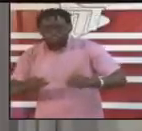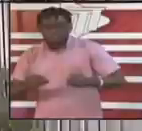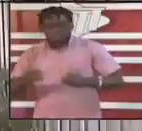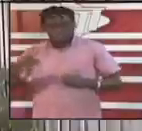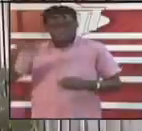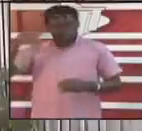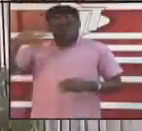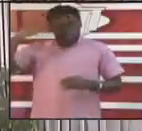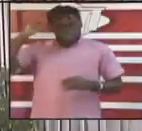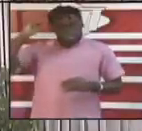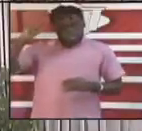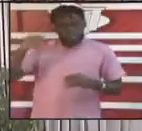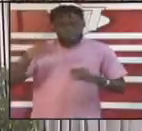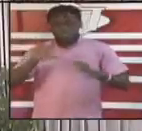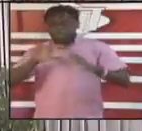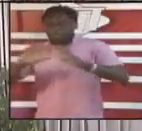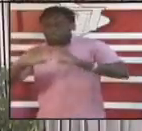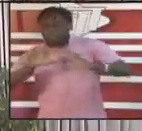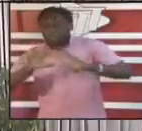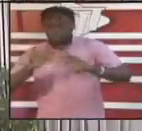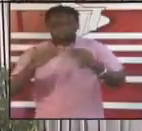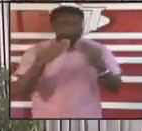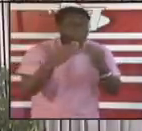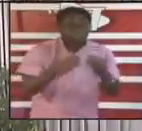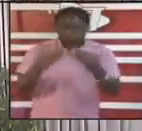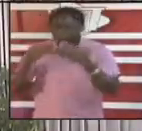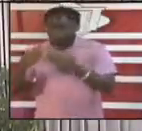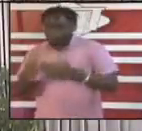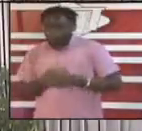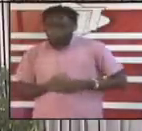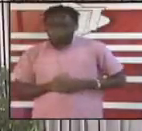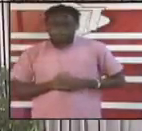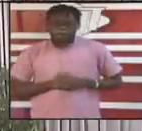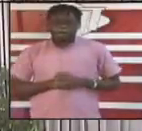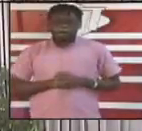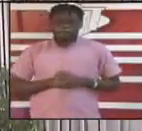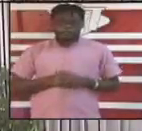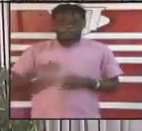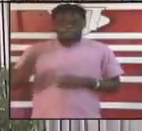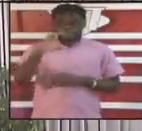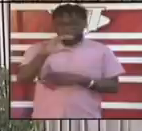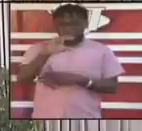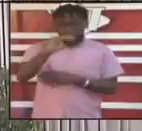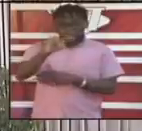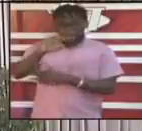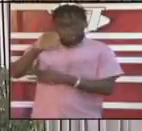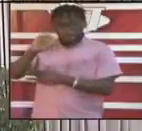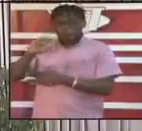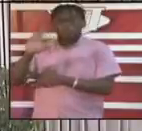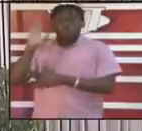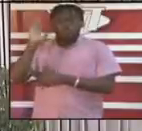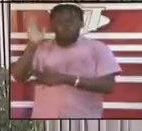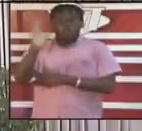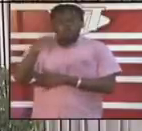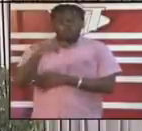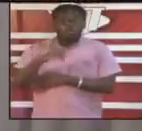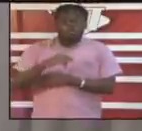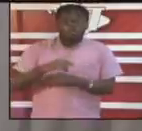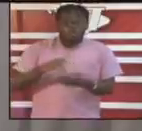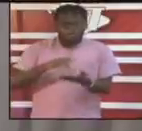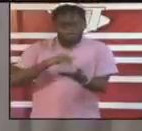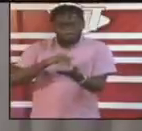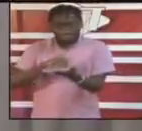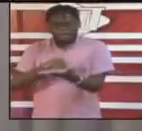you. Thank you very much, Minister. The Chief Medical Officer, Dr. Roshan Paraswaram, will provide us with a clinical update.